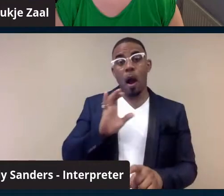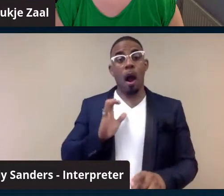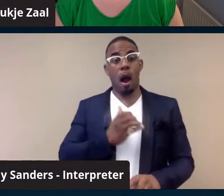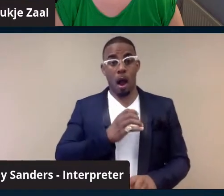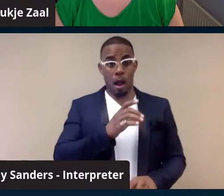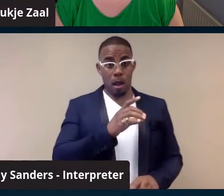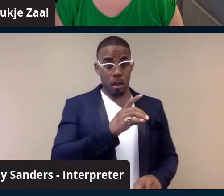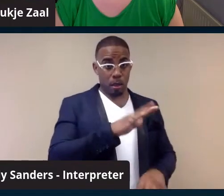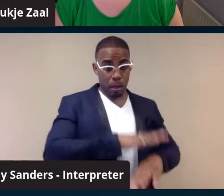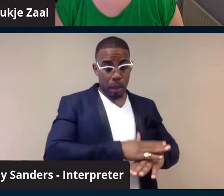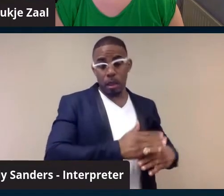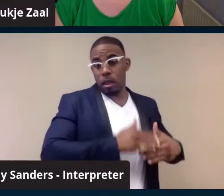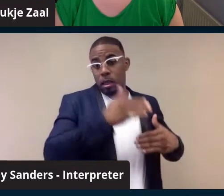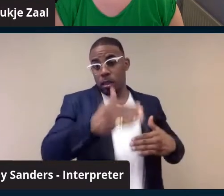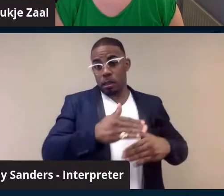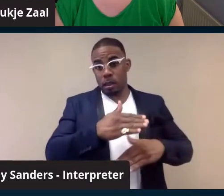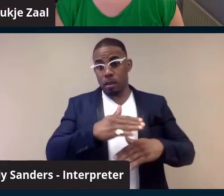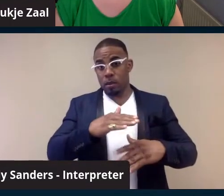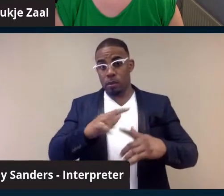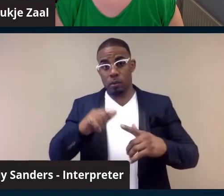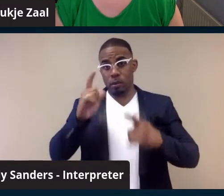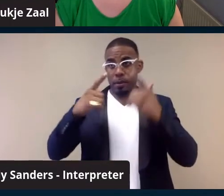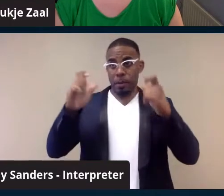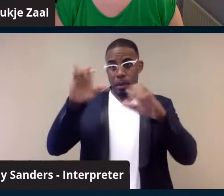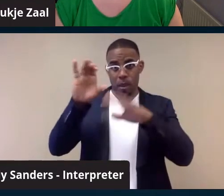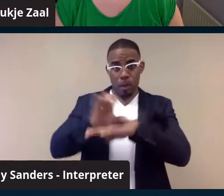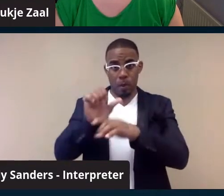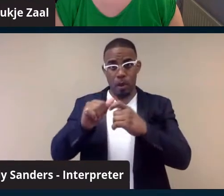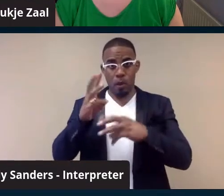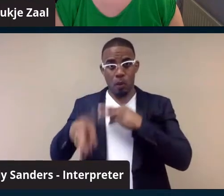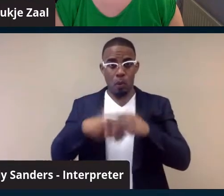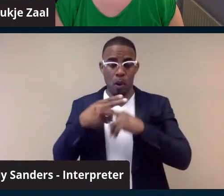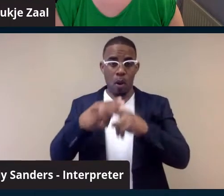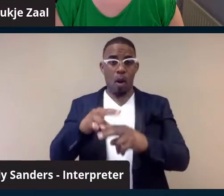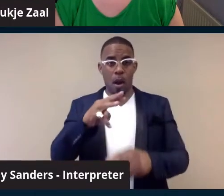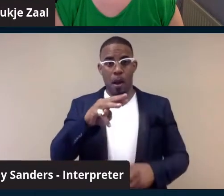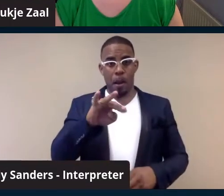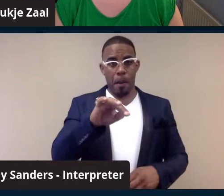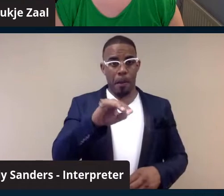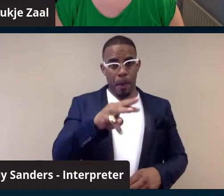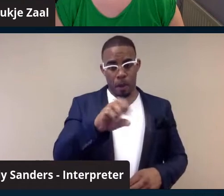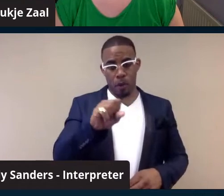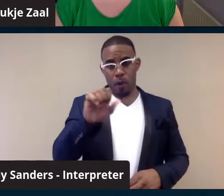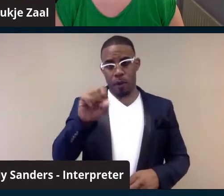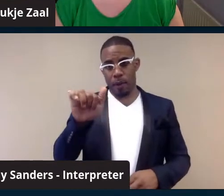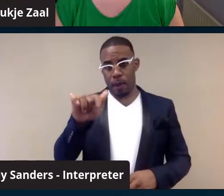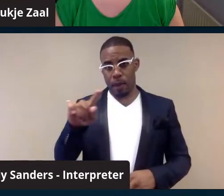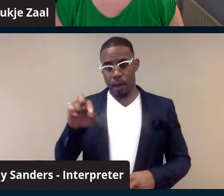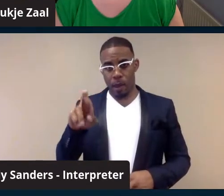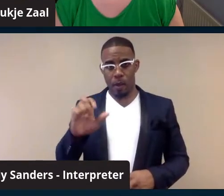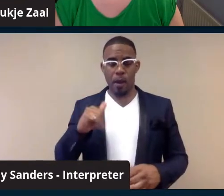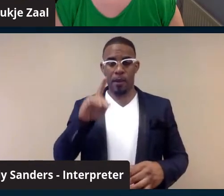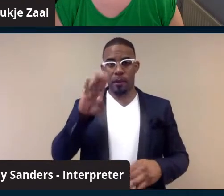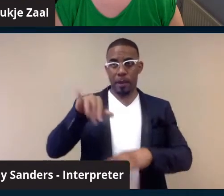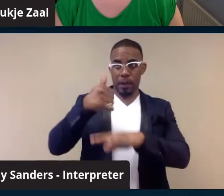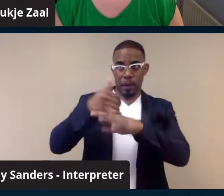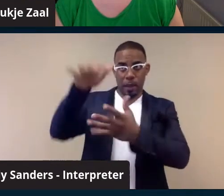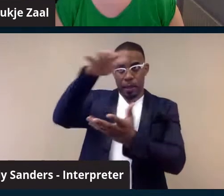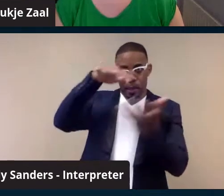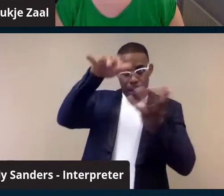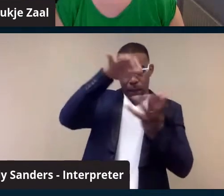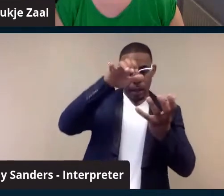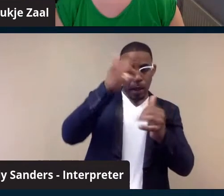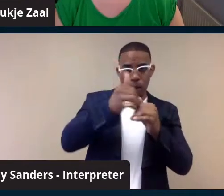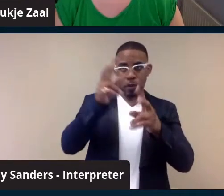desktop, to this biggest computer in the world called Microsoft Azure. So we would have a database sitting in the cloud, and then we will